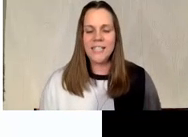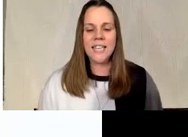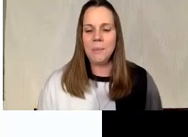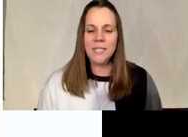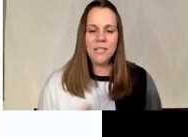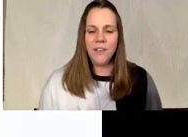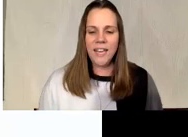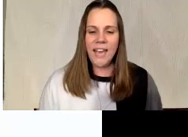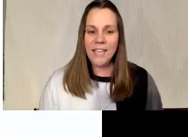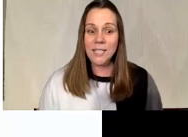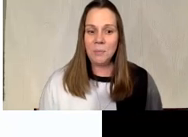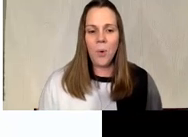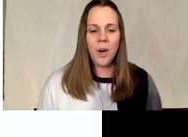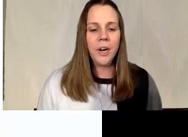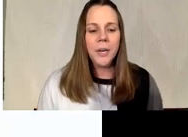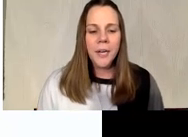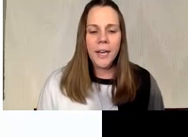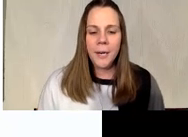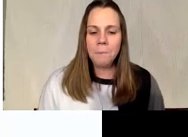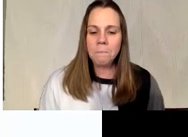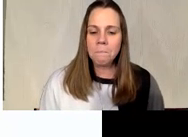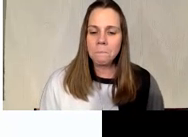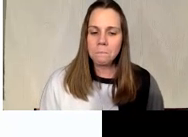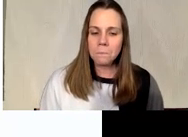yogurt next time and see if I can get some more.